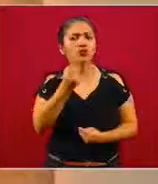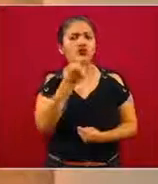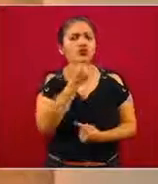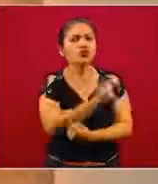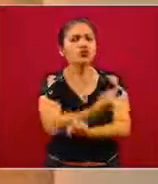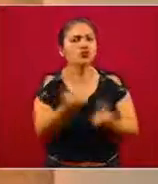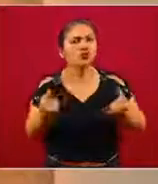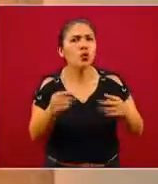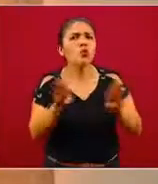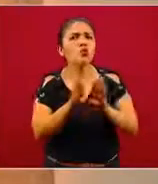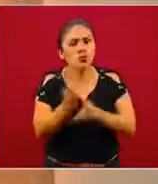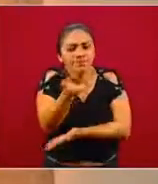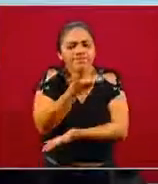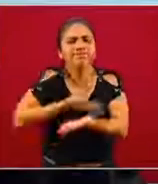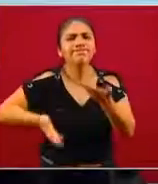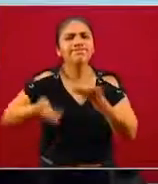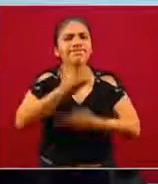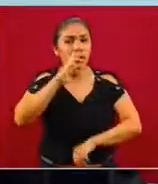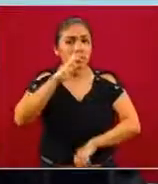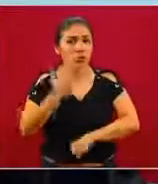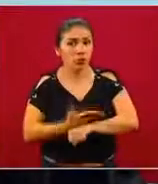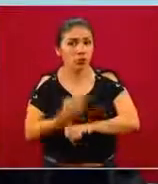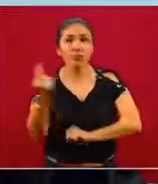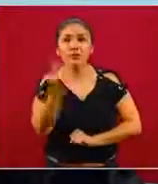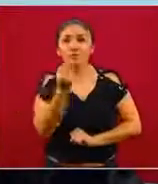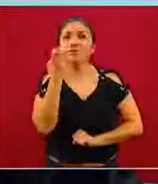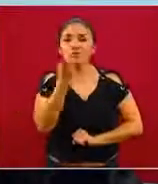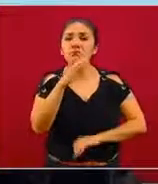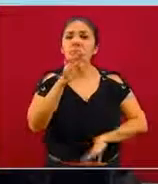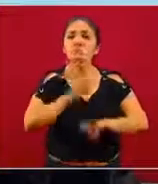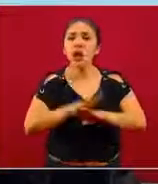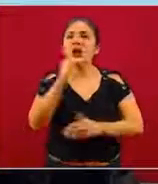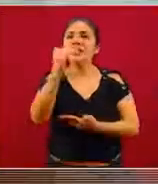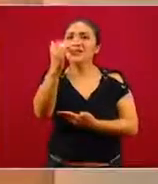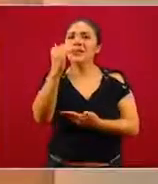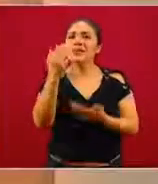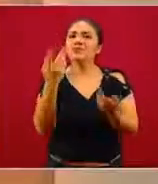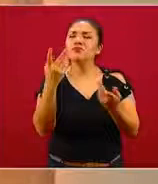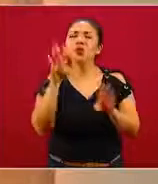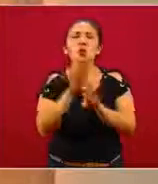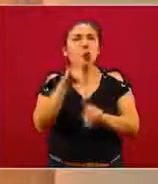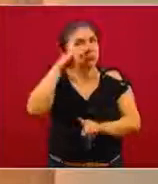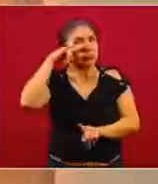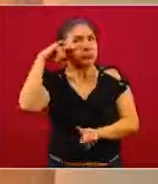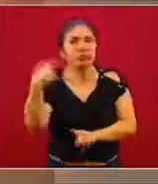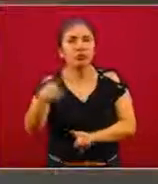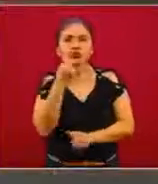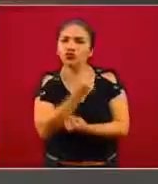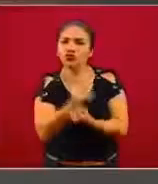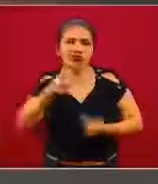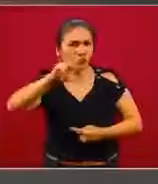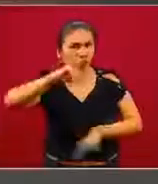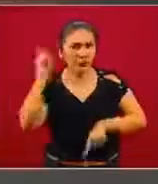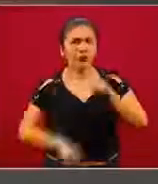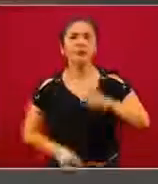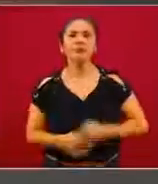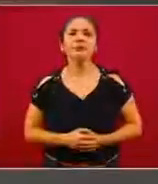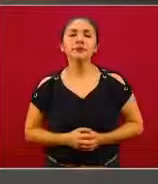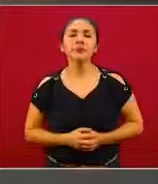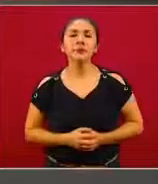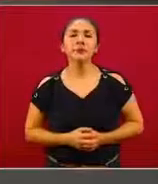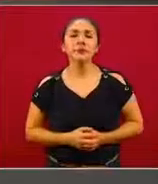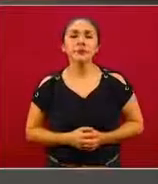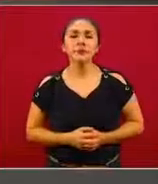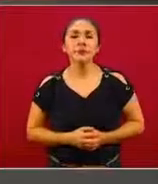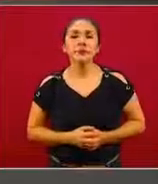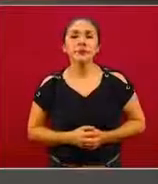a paternal perspective towards all the children in this country so that they do not go unnoticed.